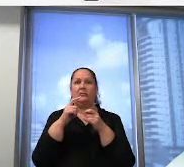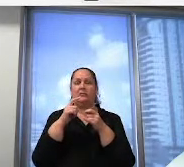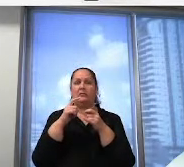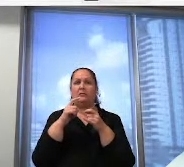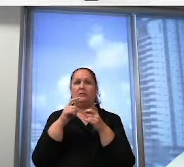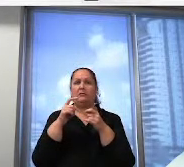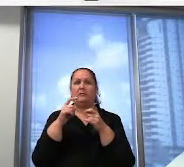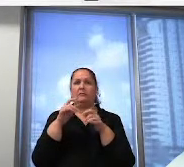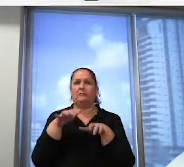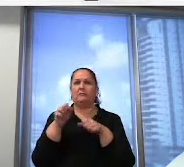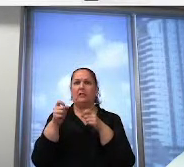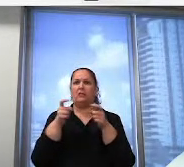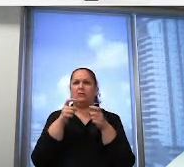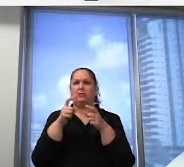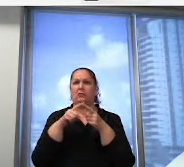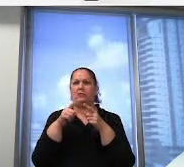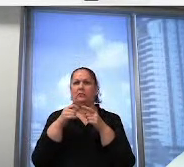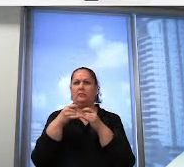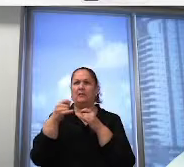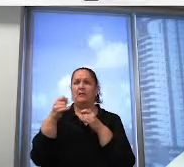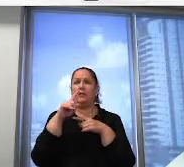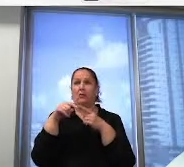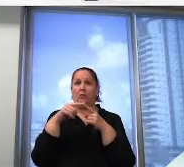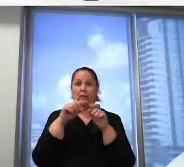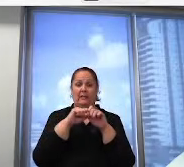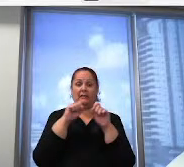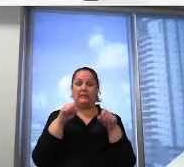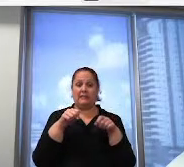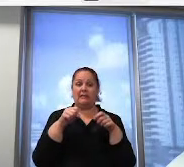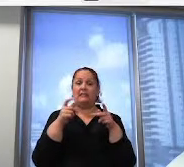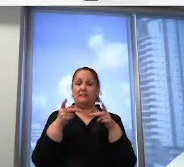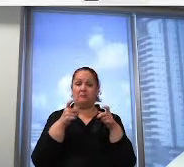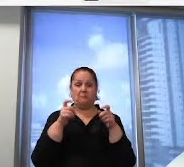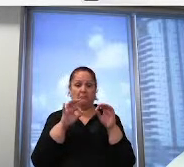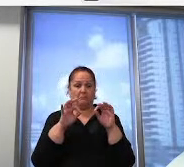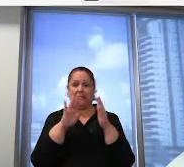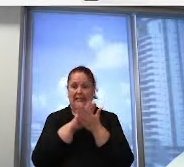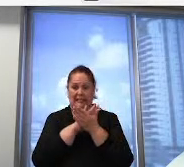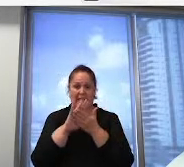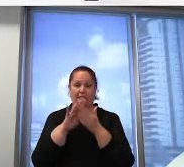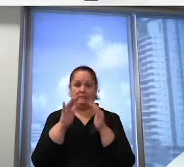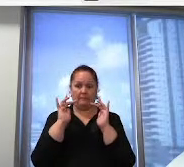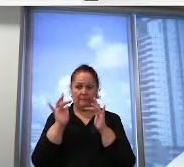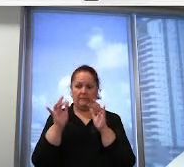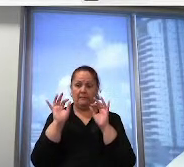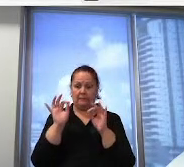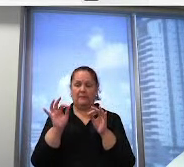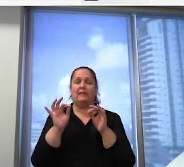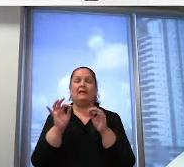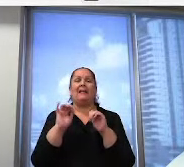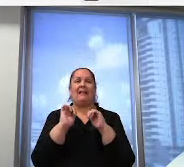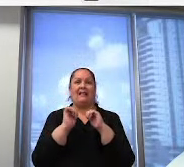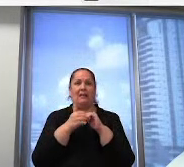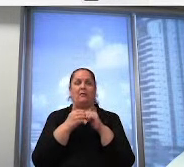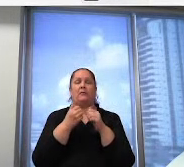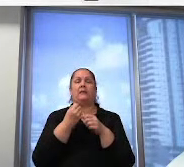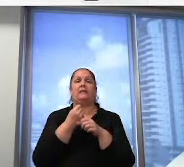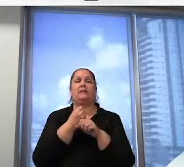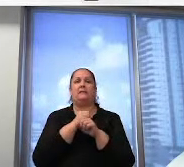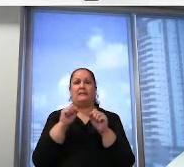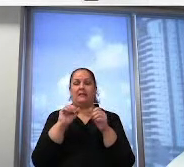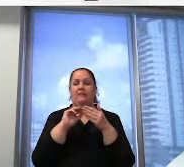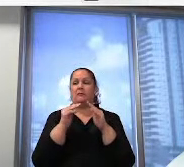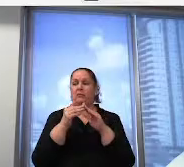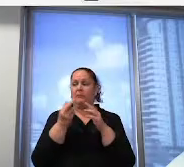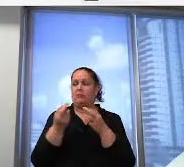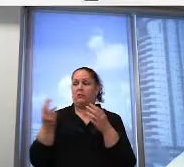control over that work to get that out of the lines. Once we have the system managed and cleared, now we can safely bring